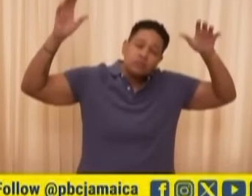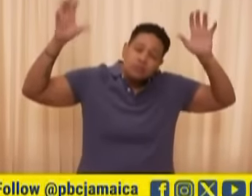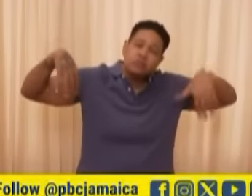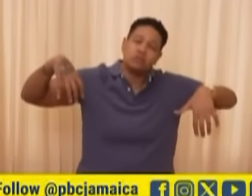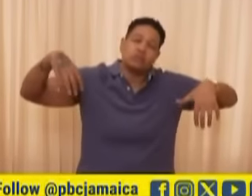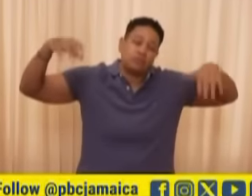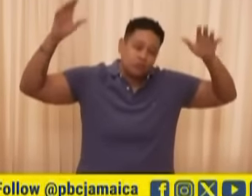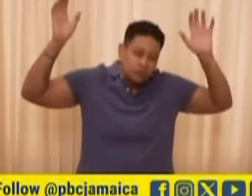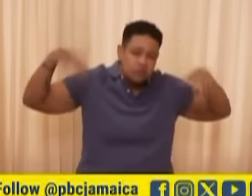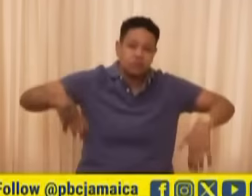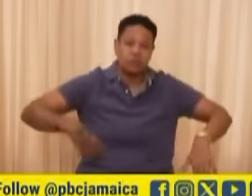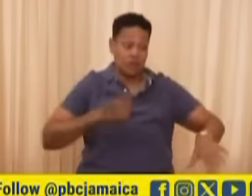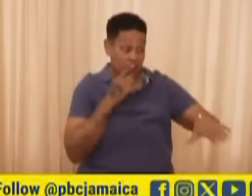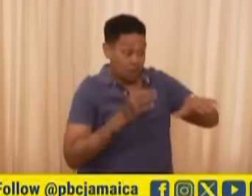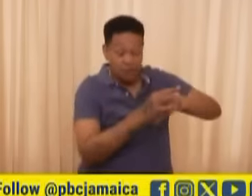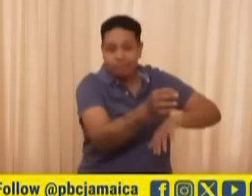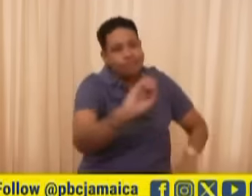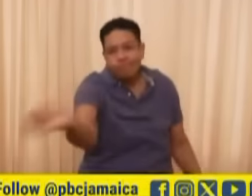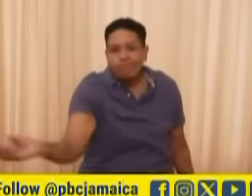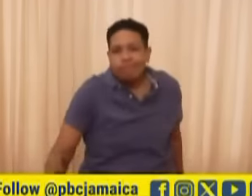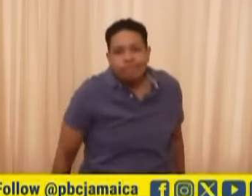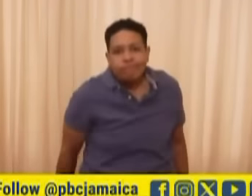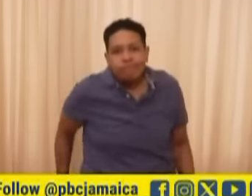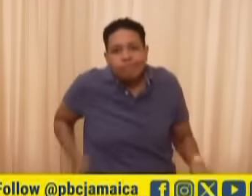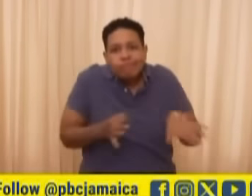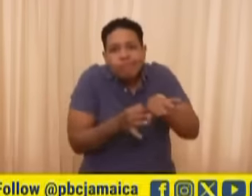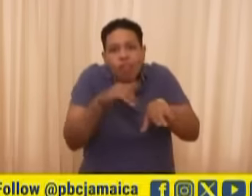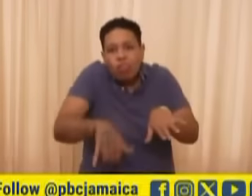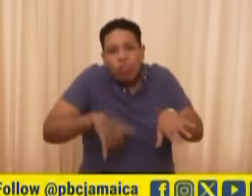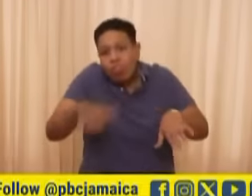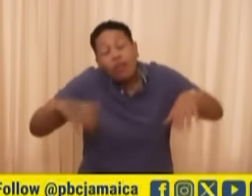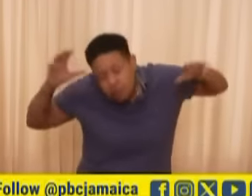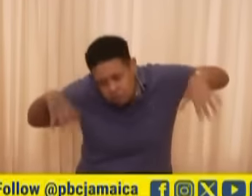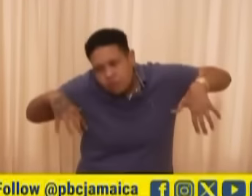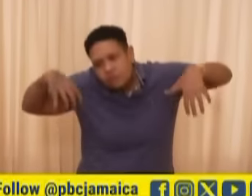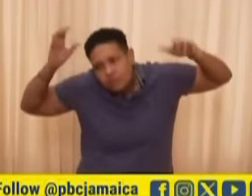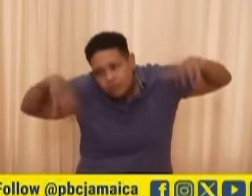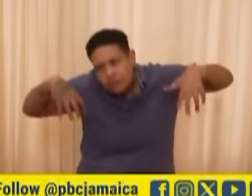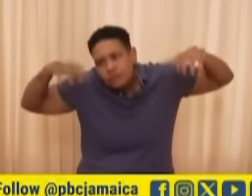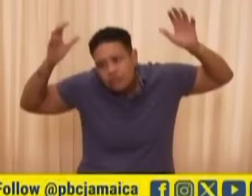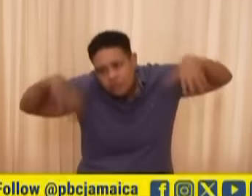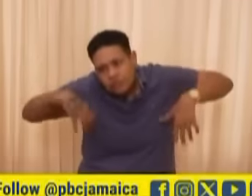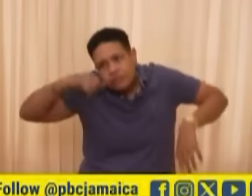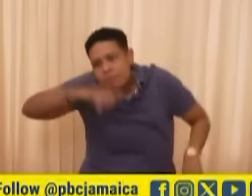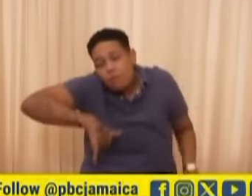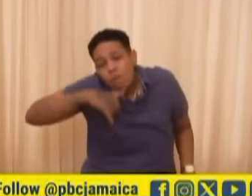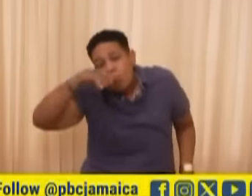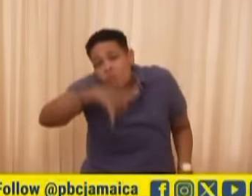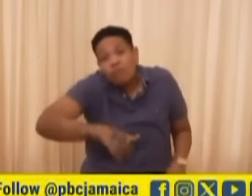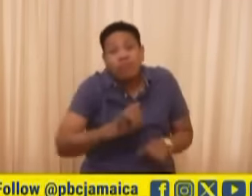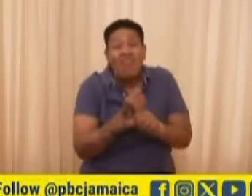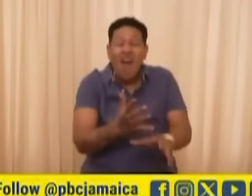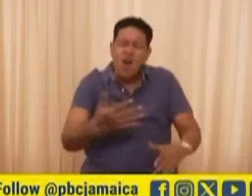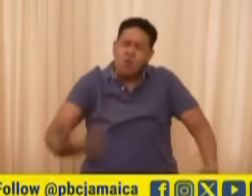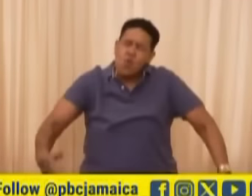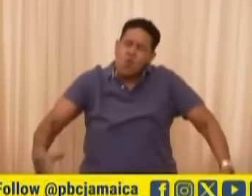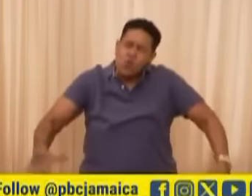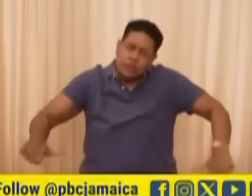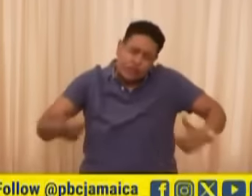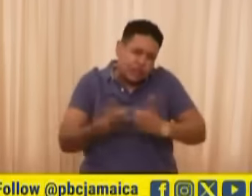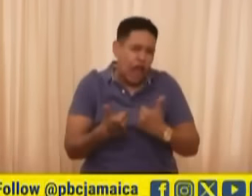moving. And that is a significant challenge that we have to be aware of. It's going to cause